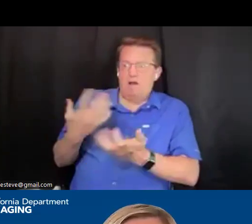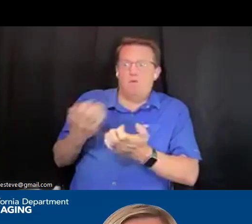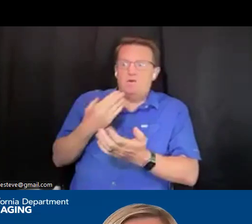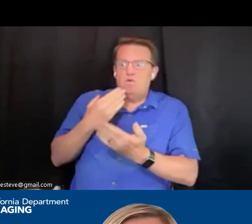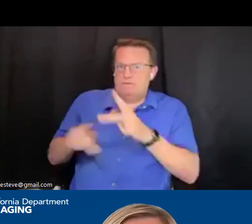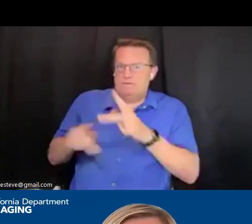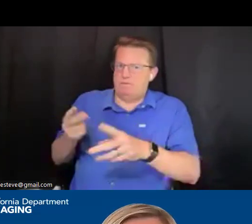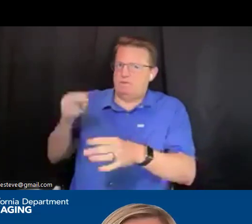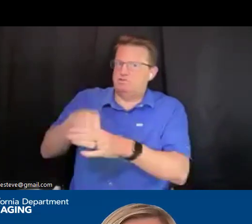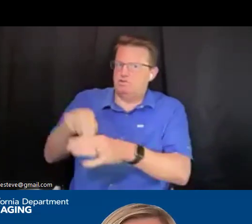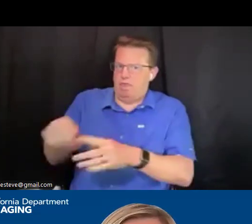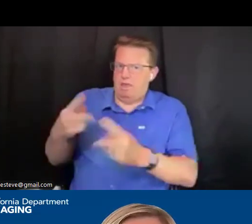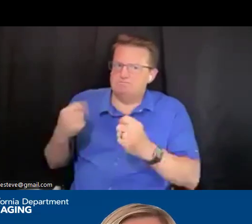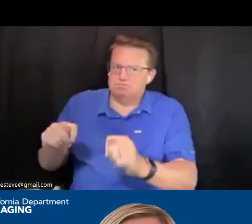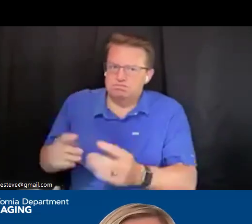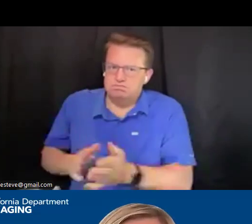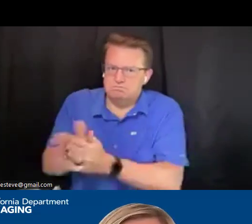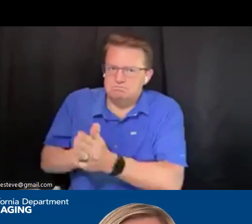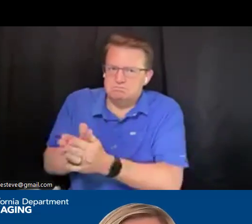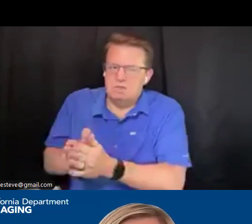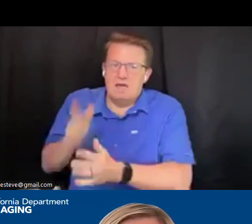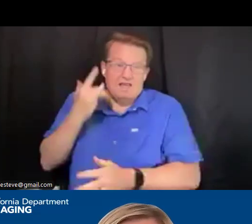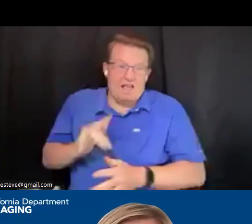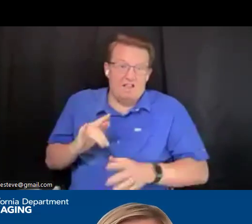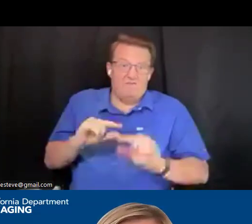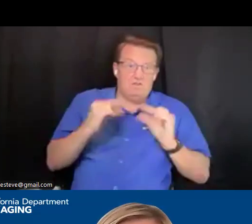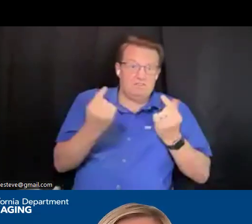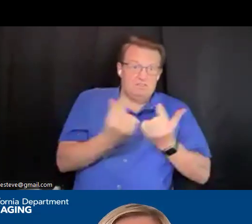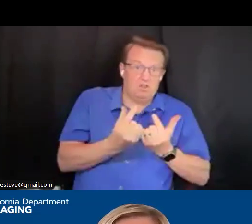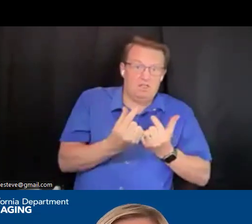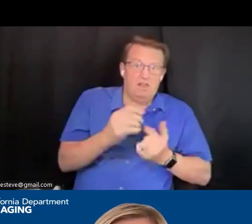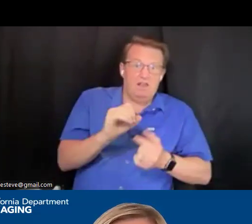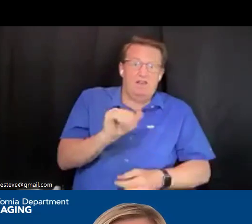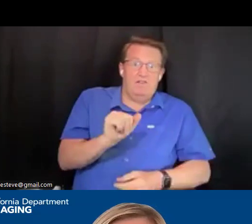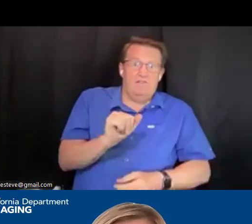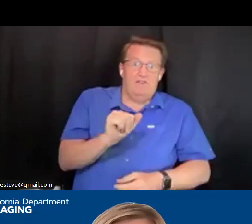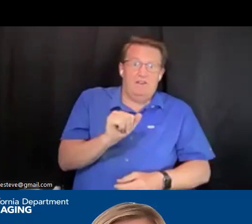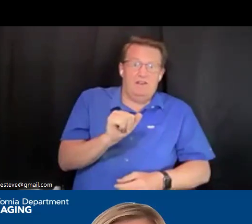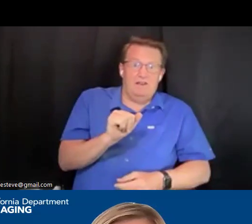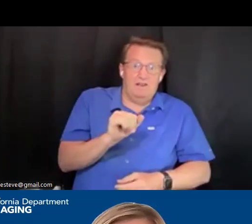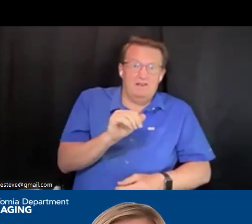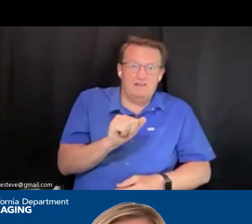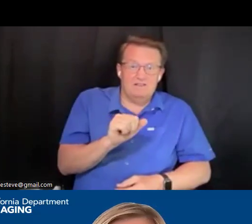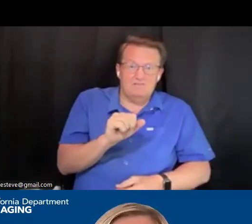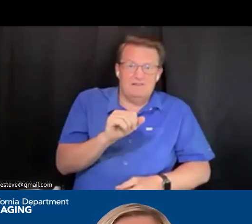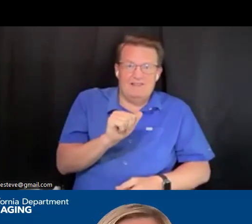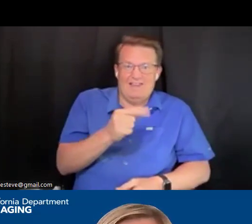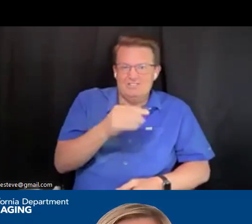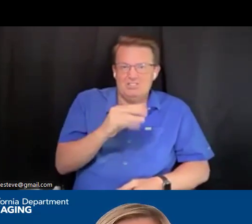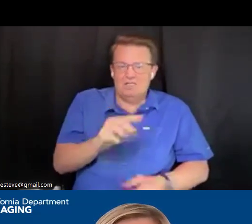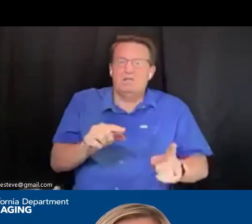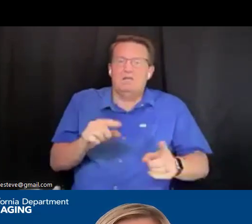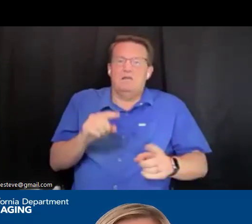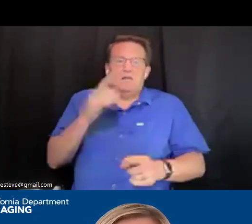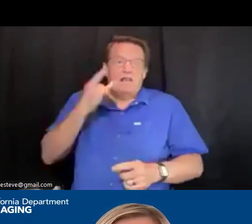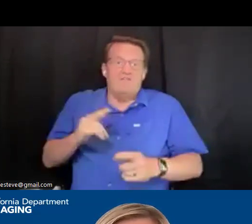The California Association of Area Agencies on Aging, the California Commission on Aging, the